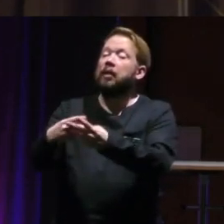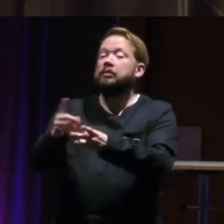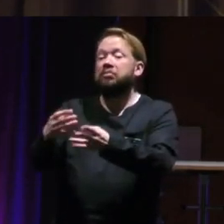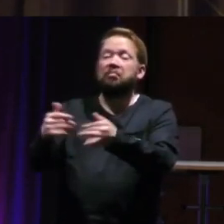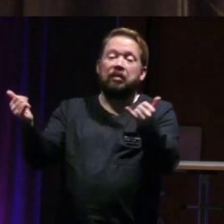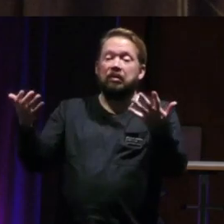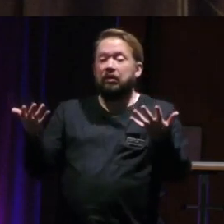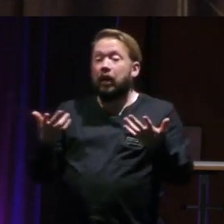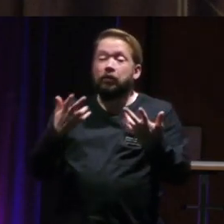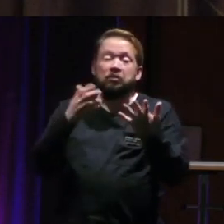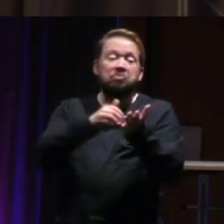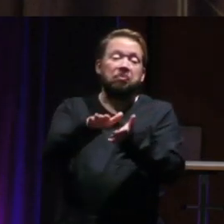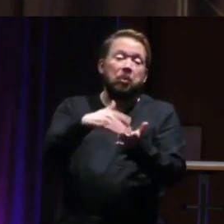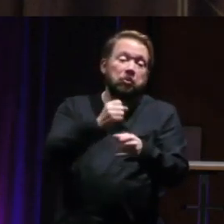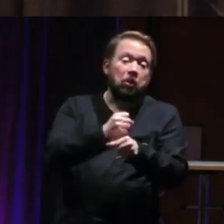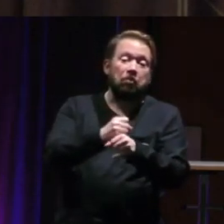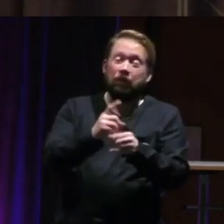but